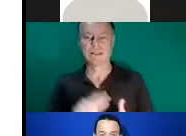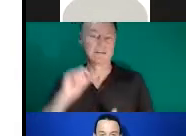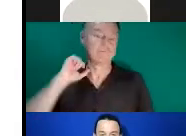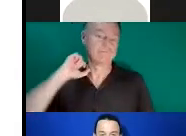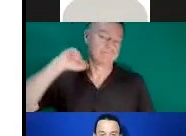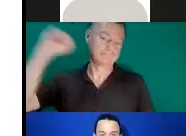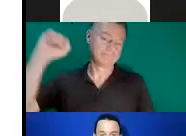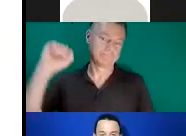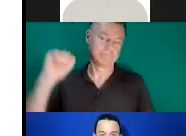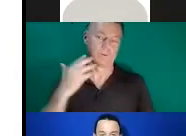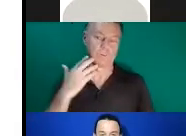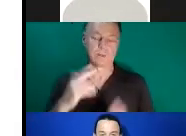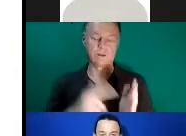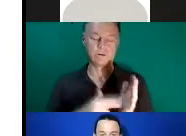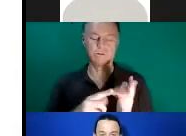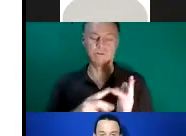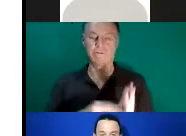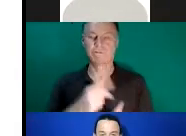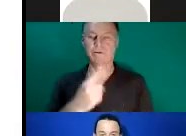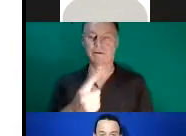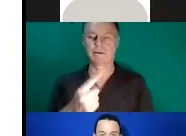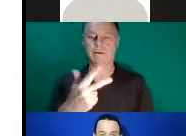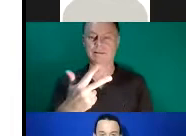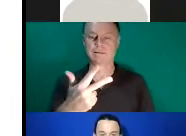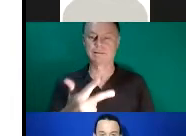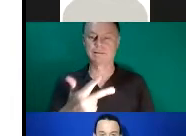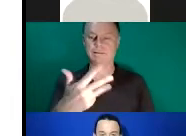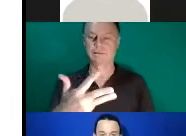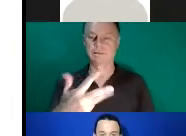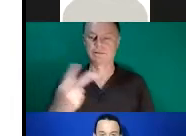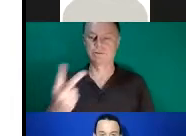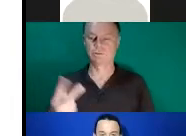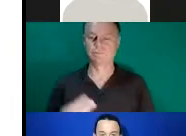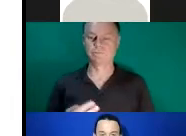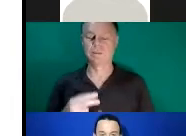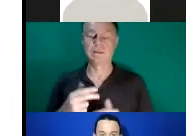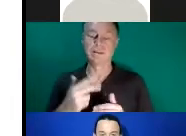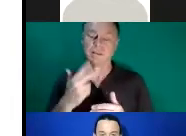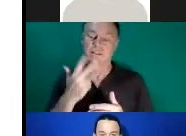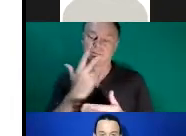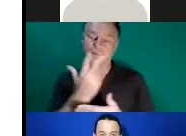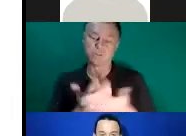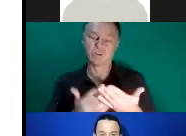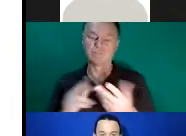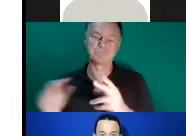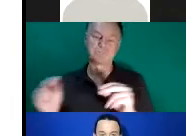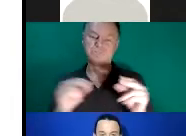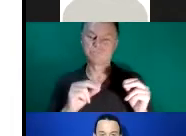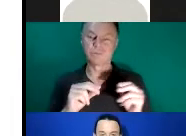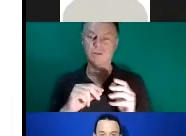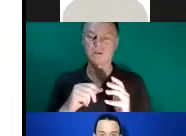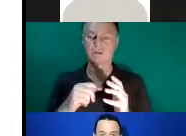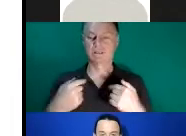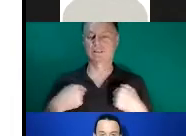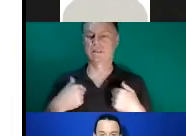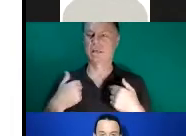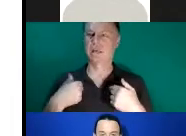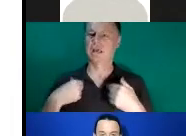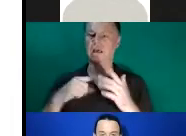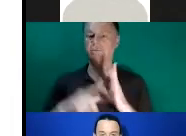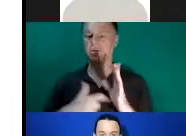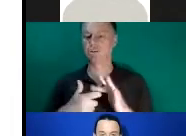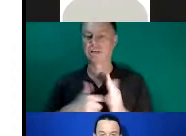crimes in November 1892. According to myth and legend, Cream declared himself, "I am Jack